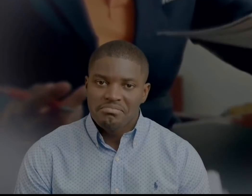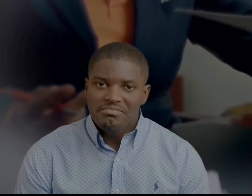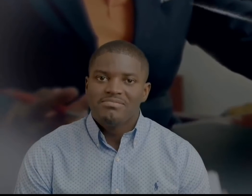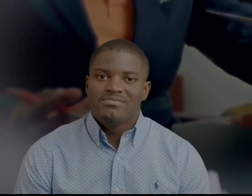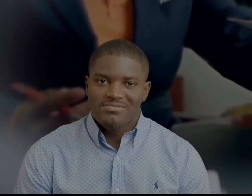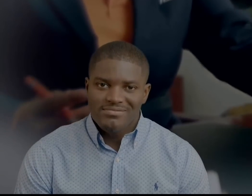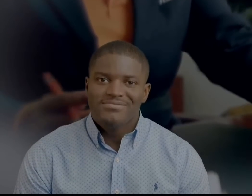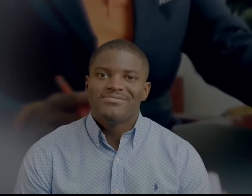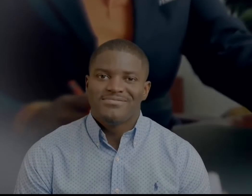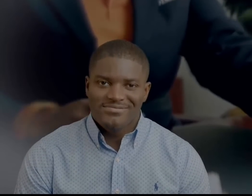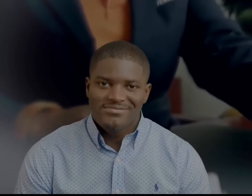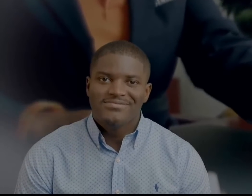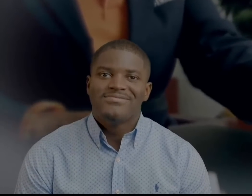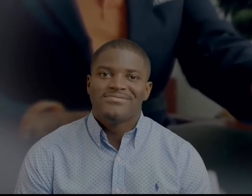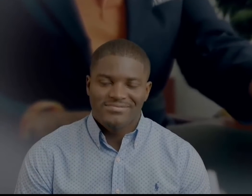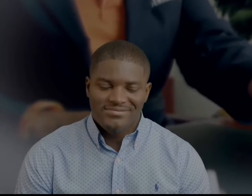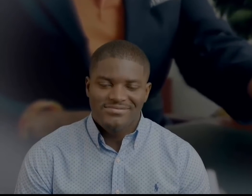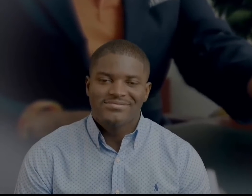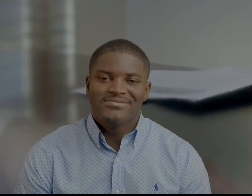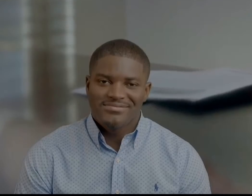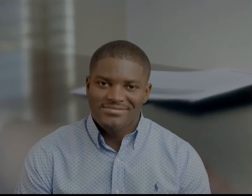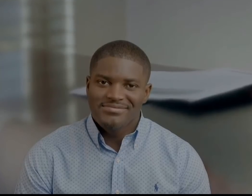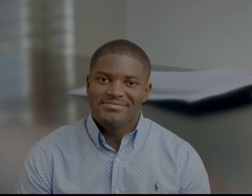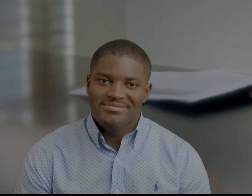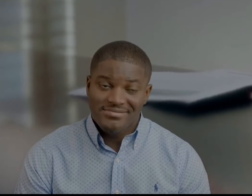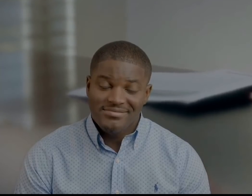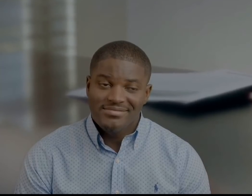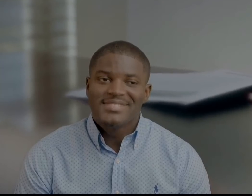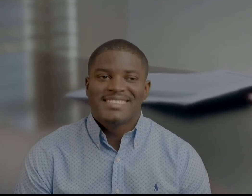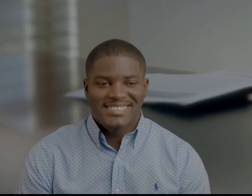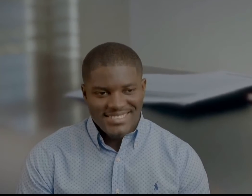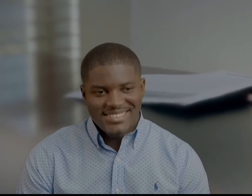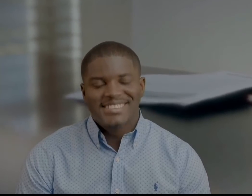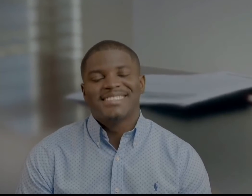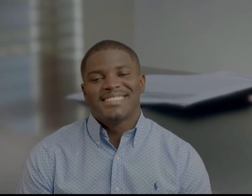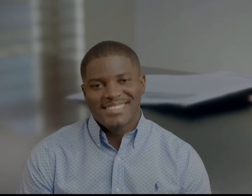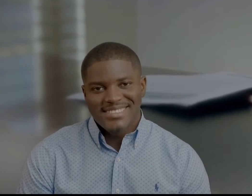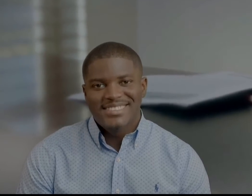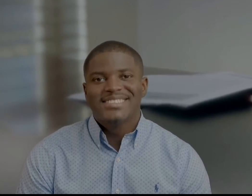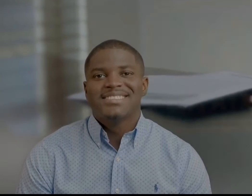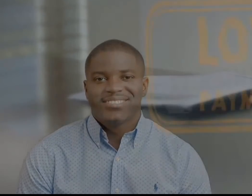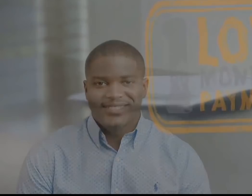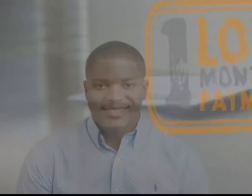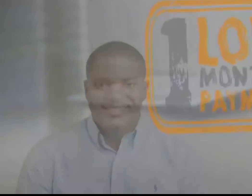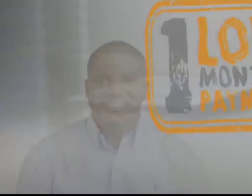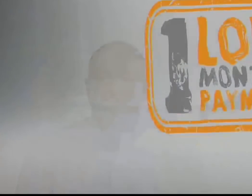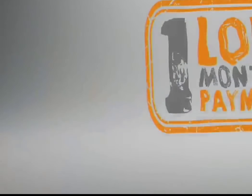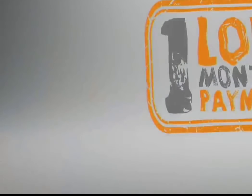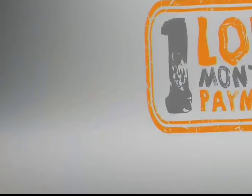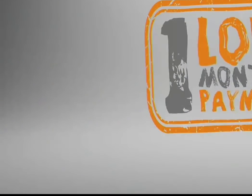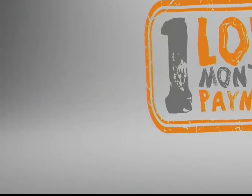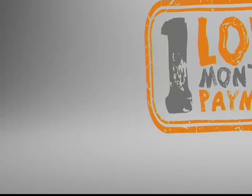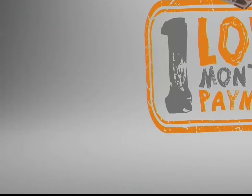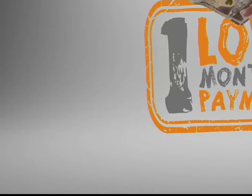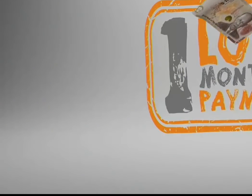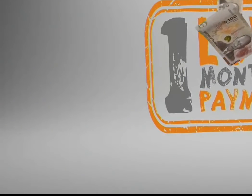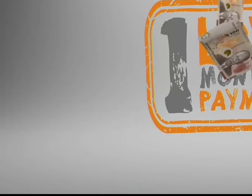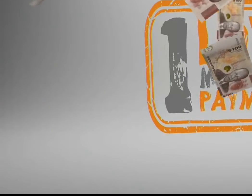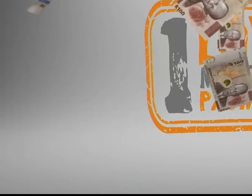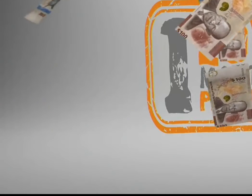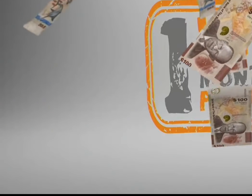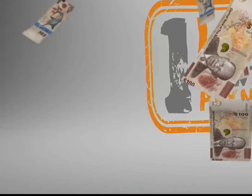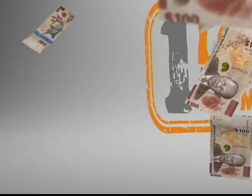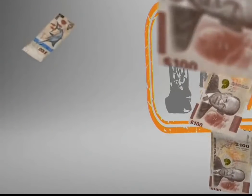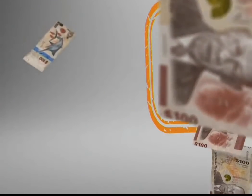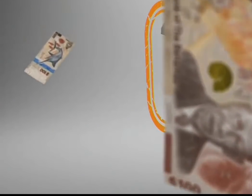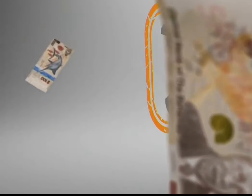debt consolidation loan that has a built-in savings that pays 5% interest. I now only have one low monthly payment plus money in